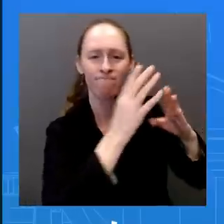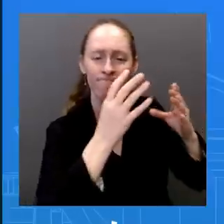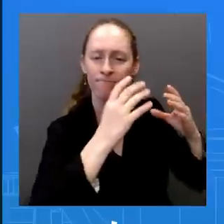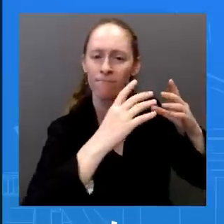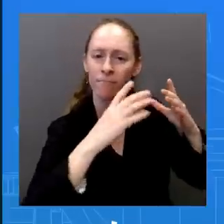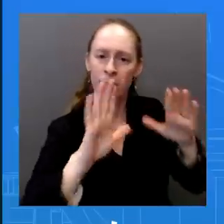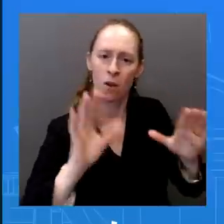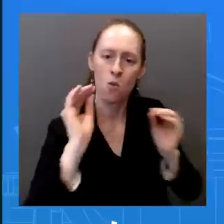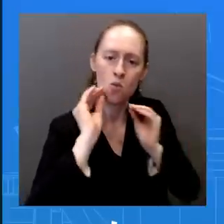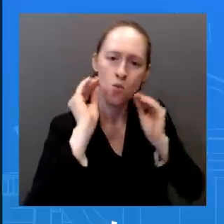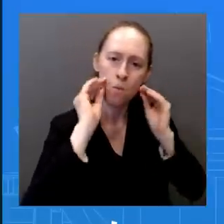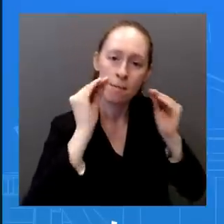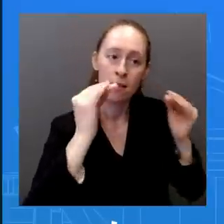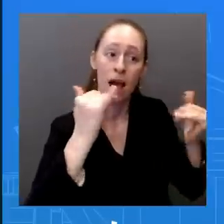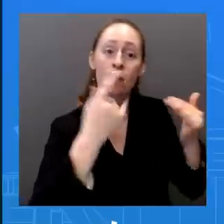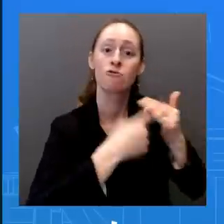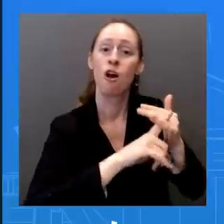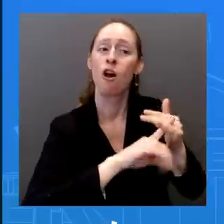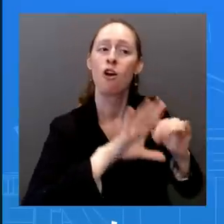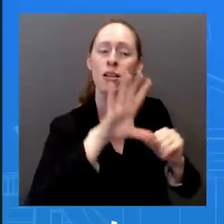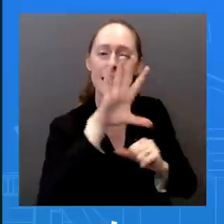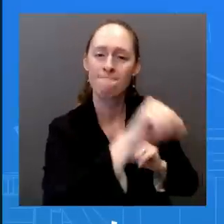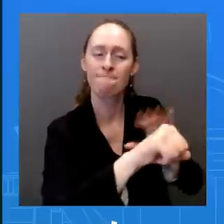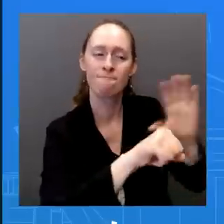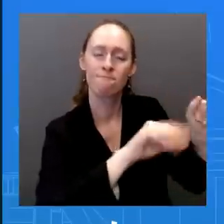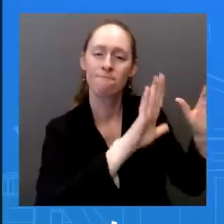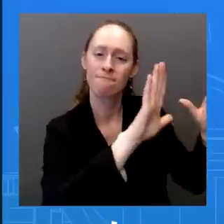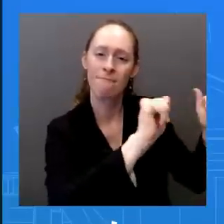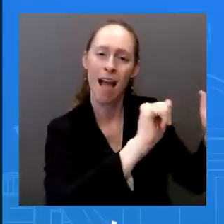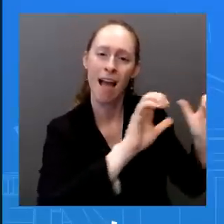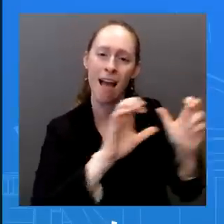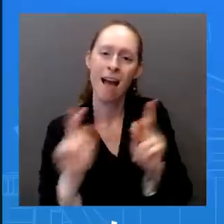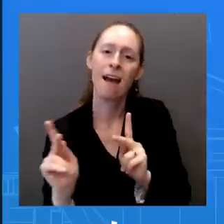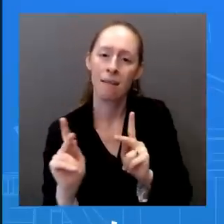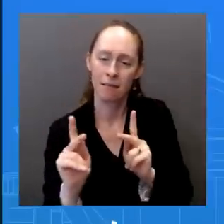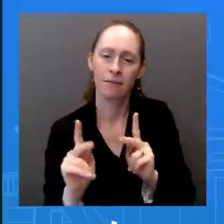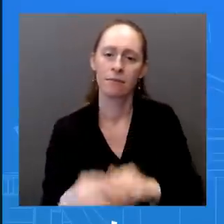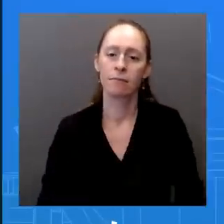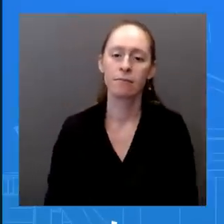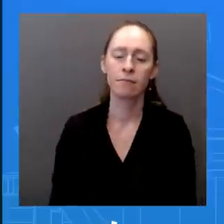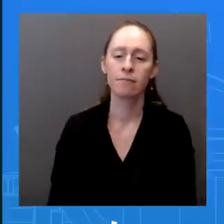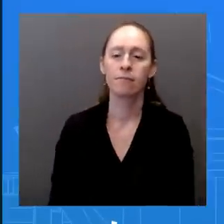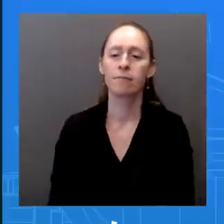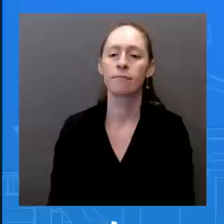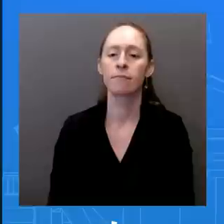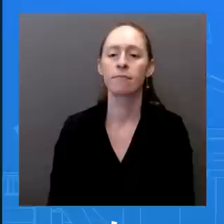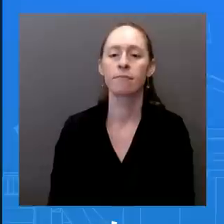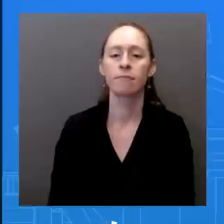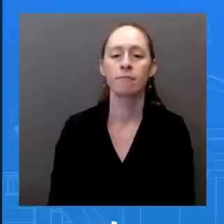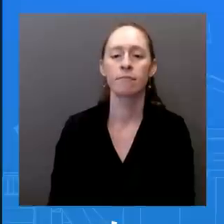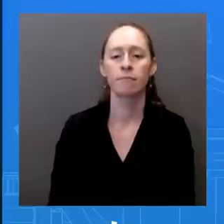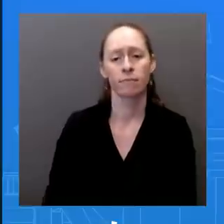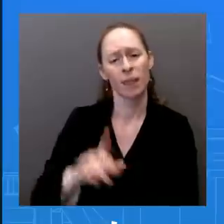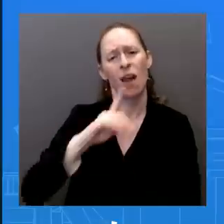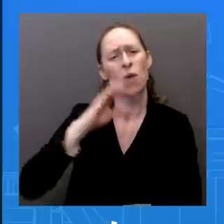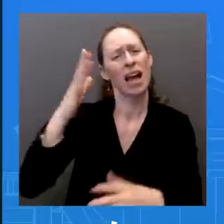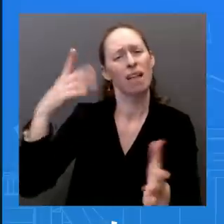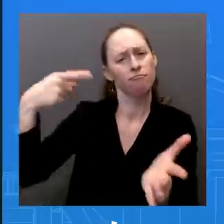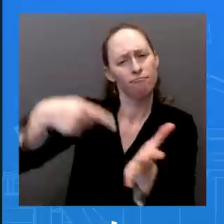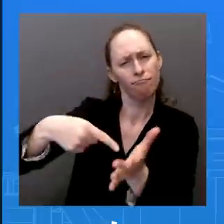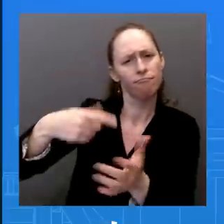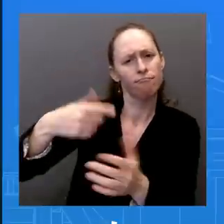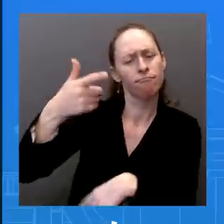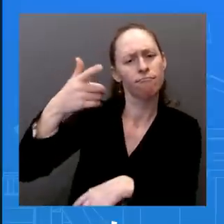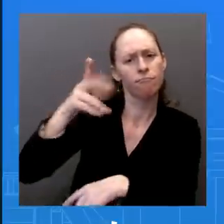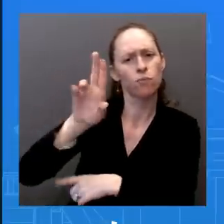when it comes to Ukraine will really be about the United Nations Charter, about the foundational principle at the heart of that charter